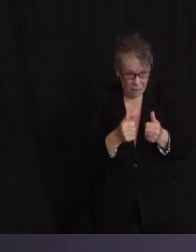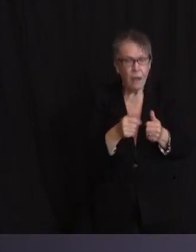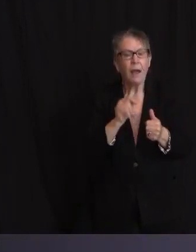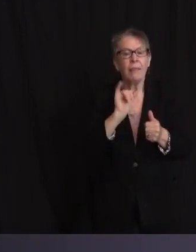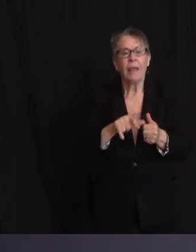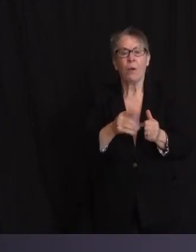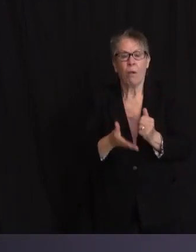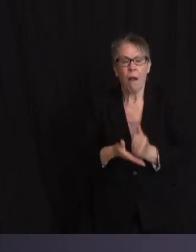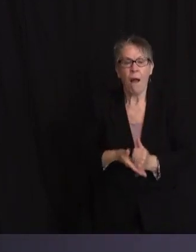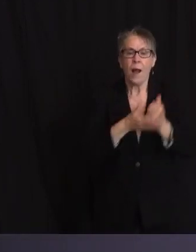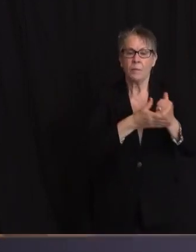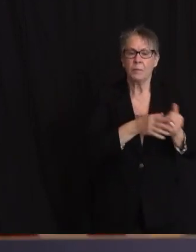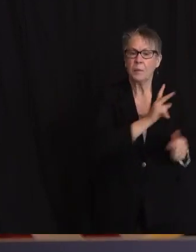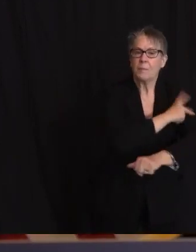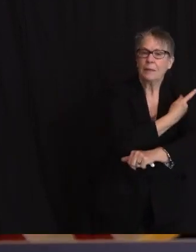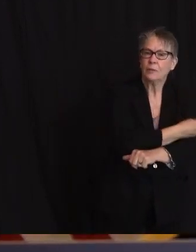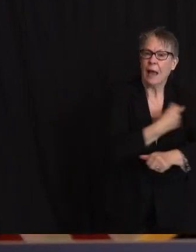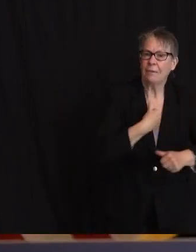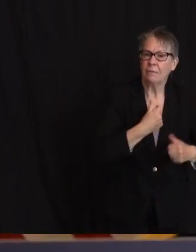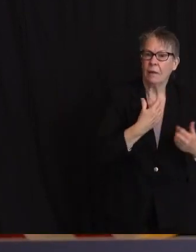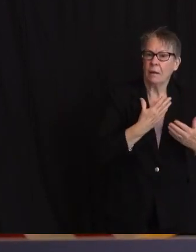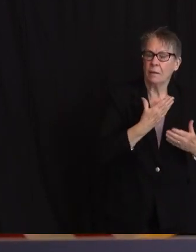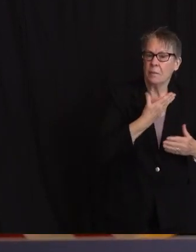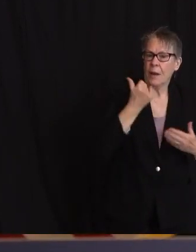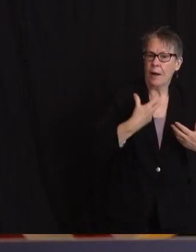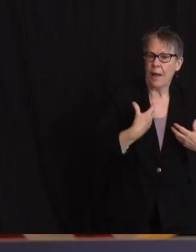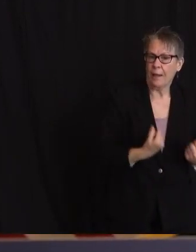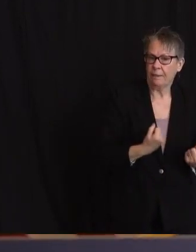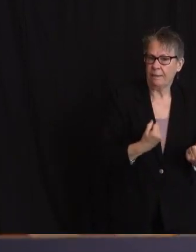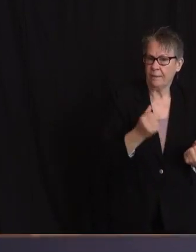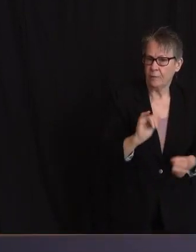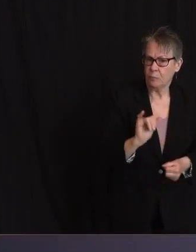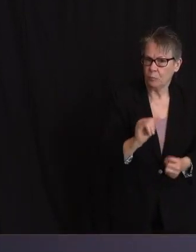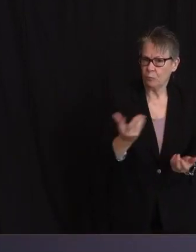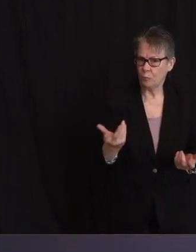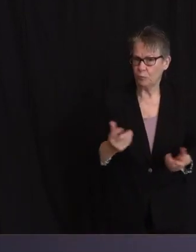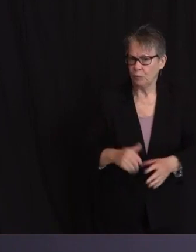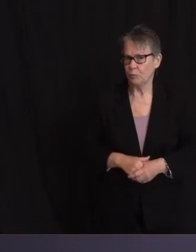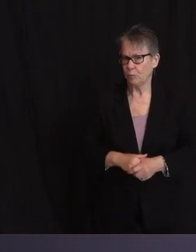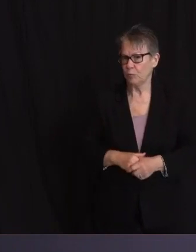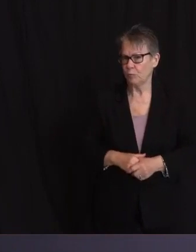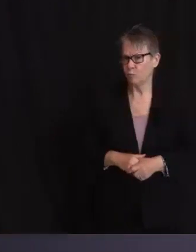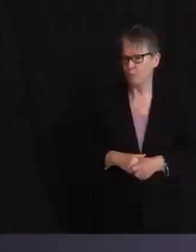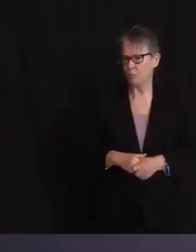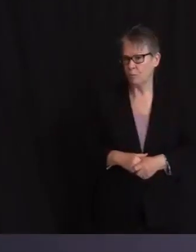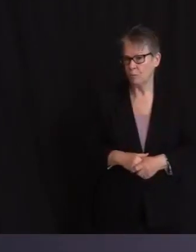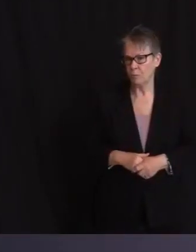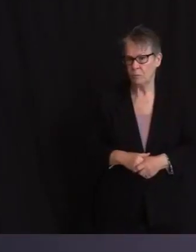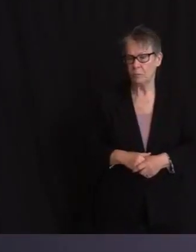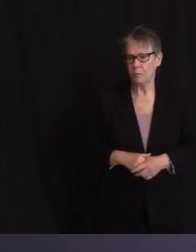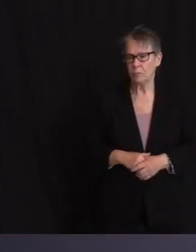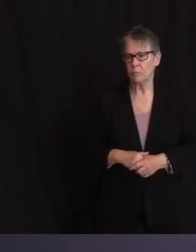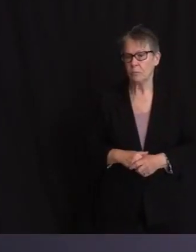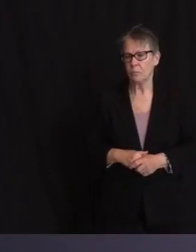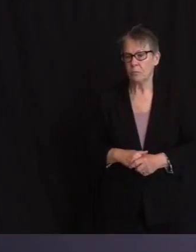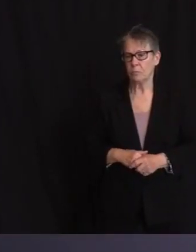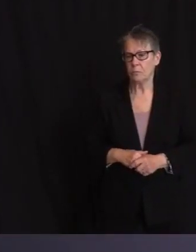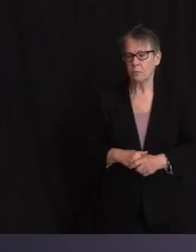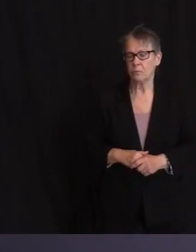about this than I'll know. To say that we are going to accept the reality of the long-term